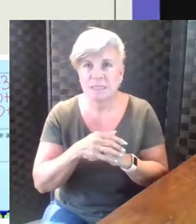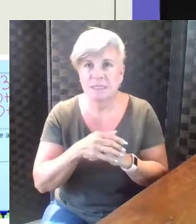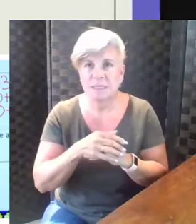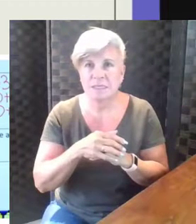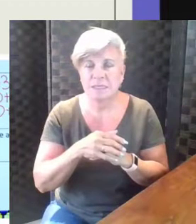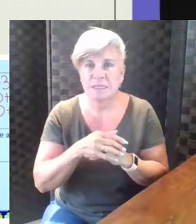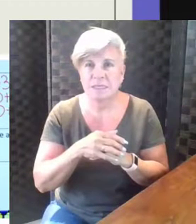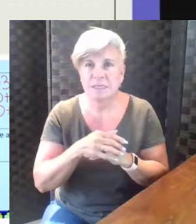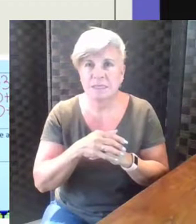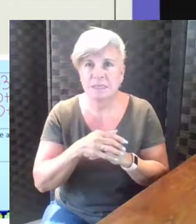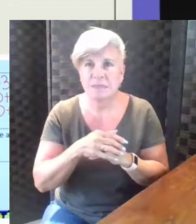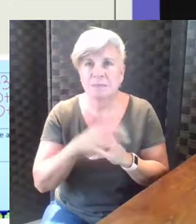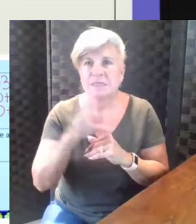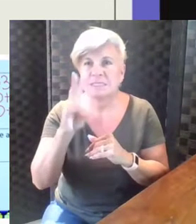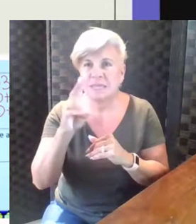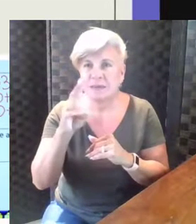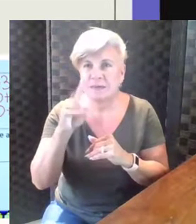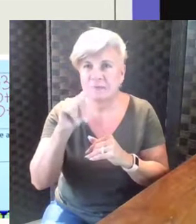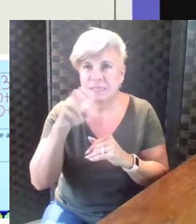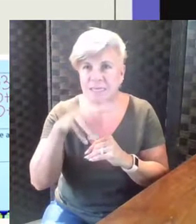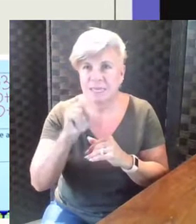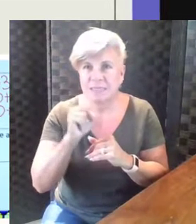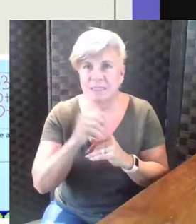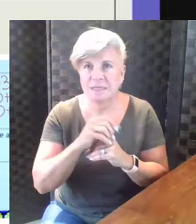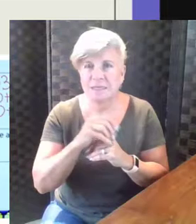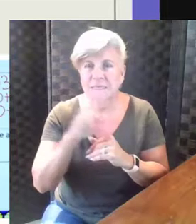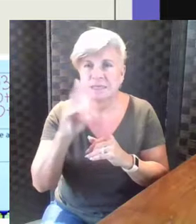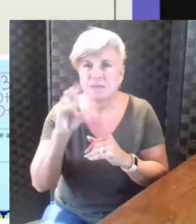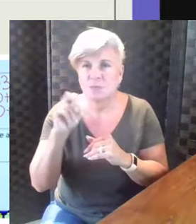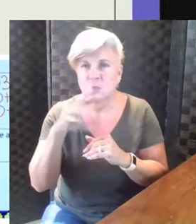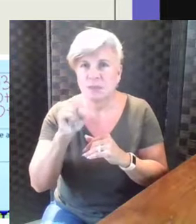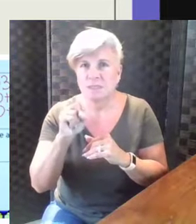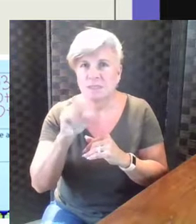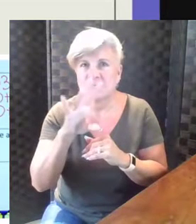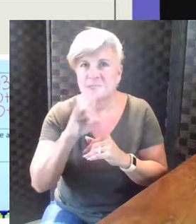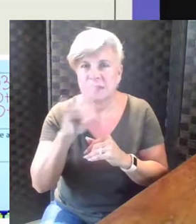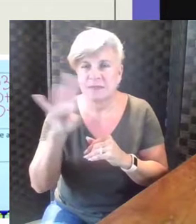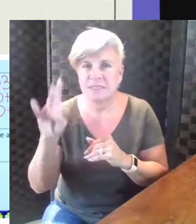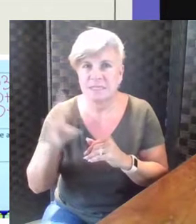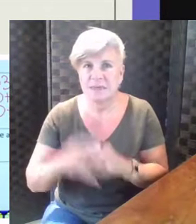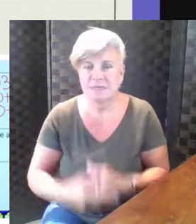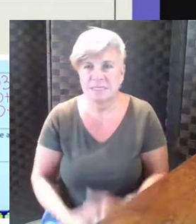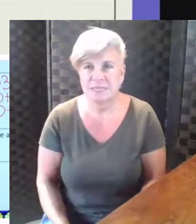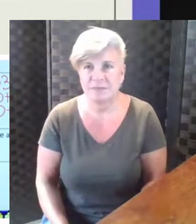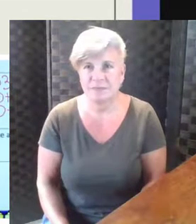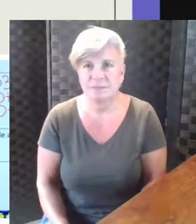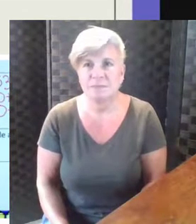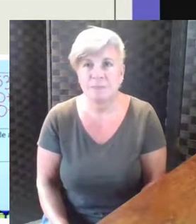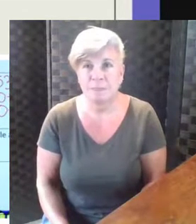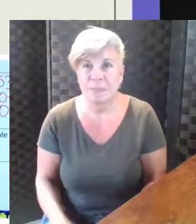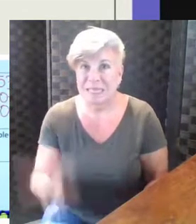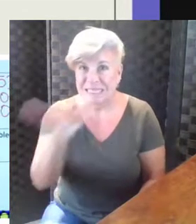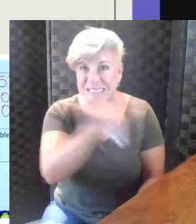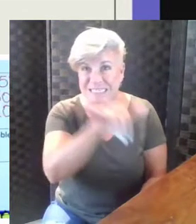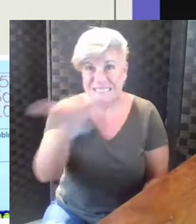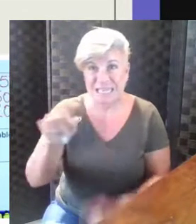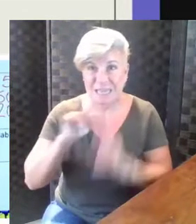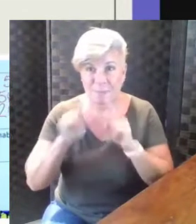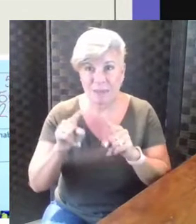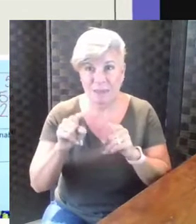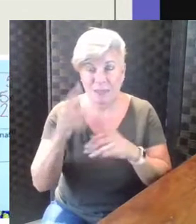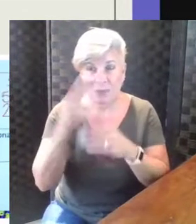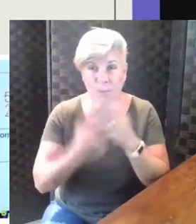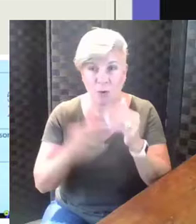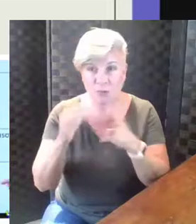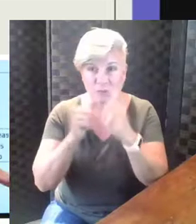20 is 70. So I know that 7 10s and 7 1s Our answer is 77. We got the same answer using